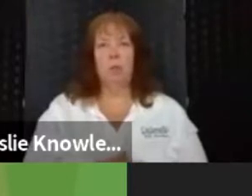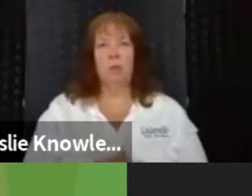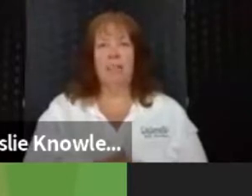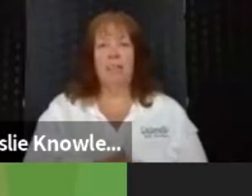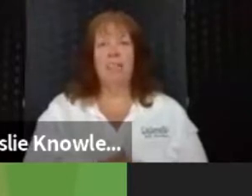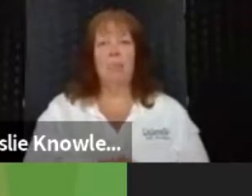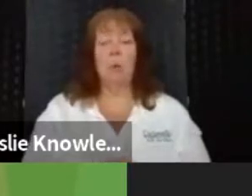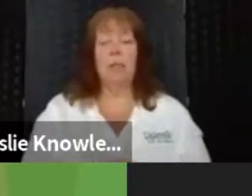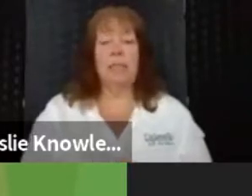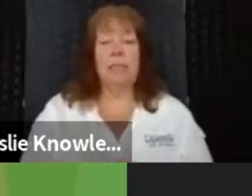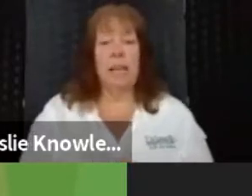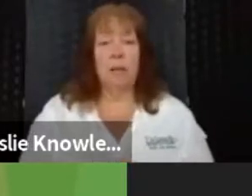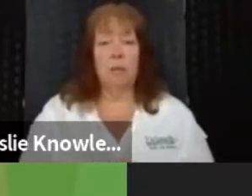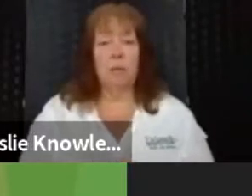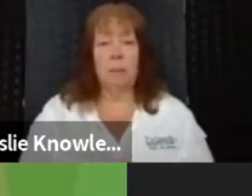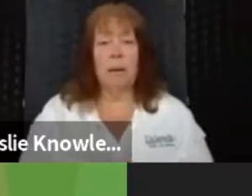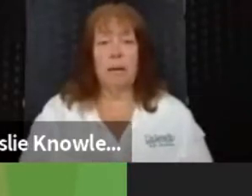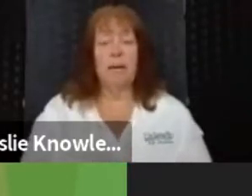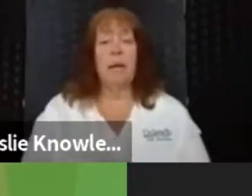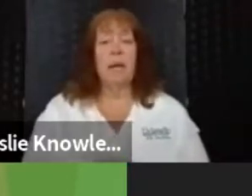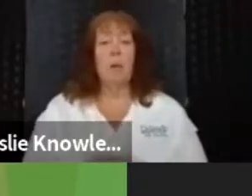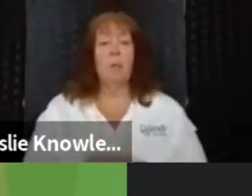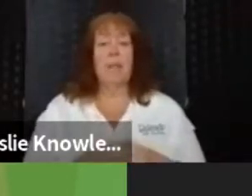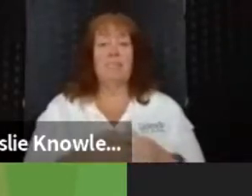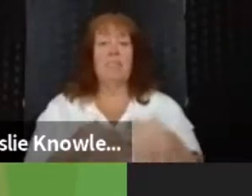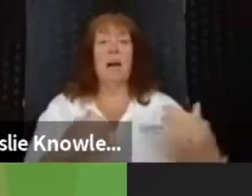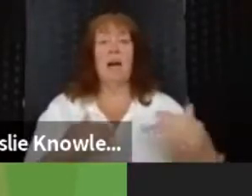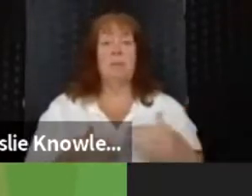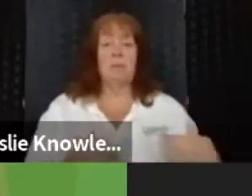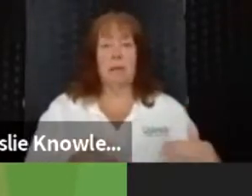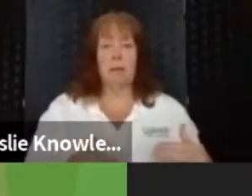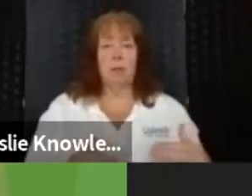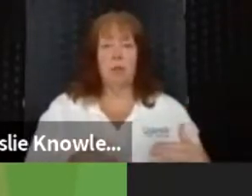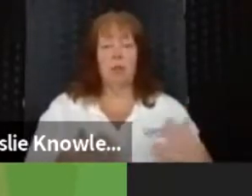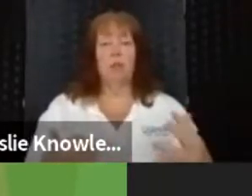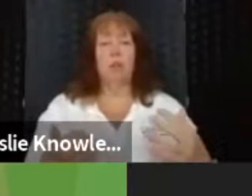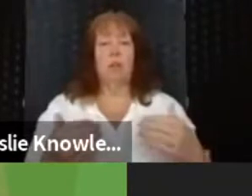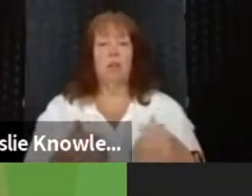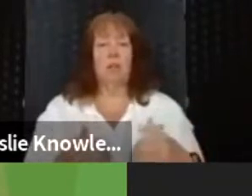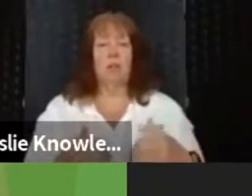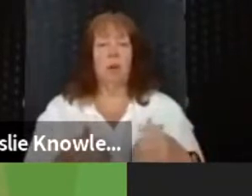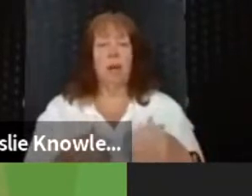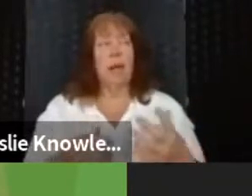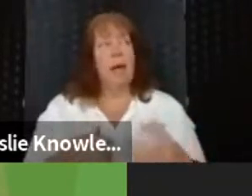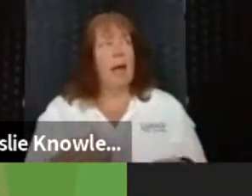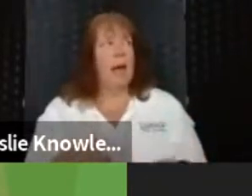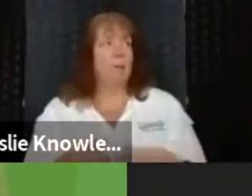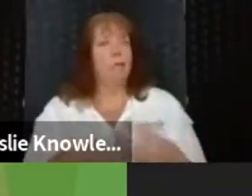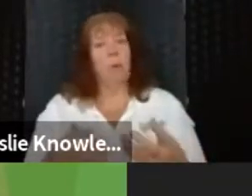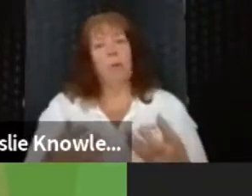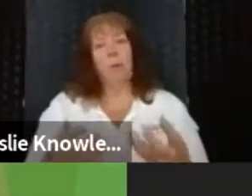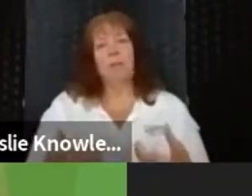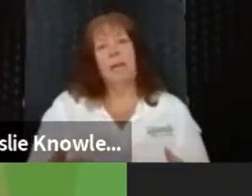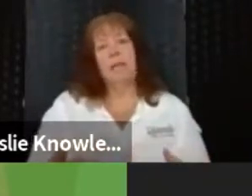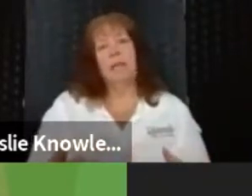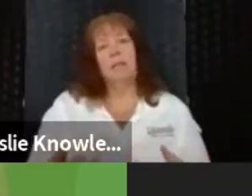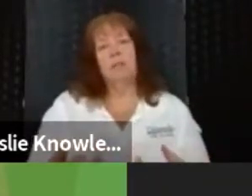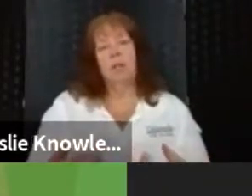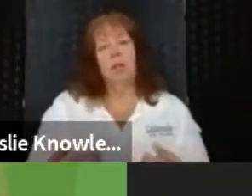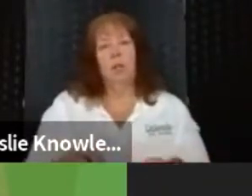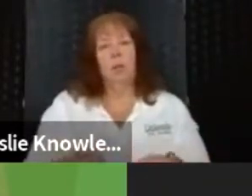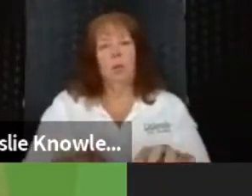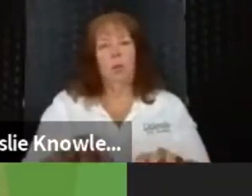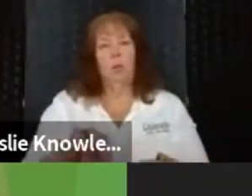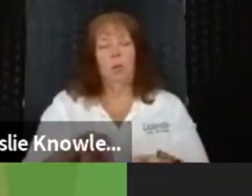to provide even more detailed feedback that is time-stamped. So you send us a video at 41